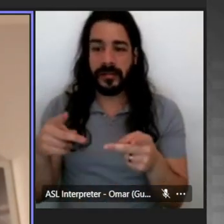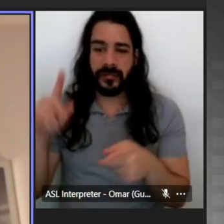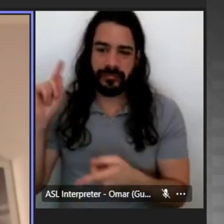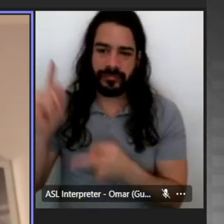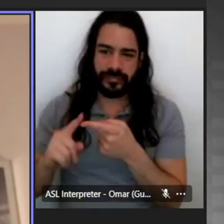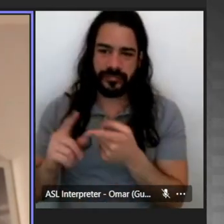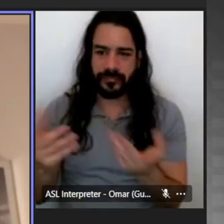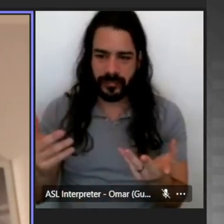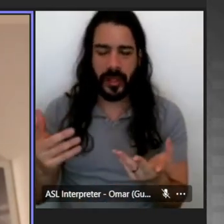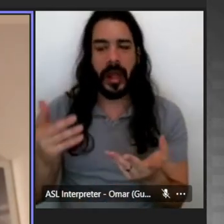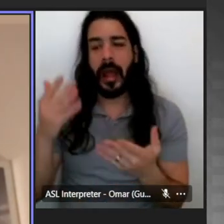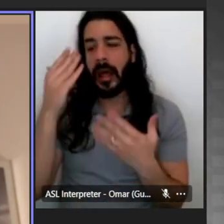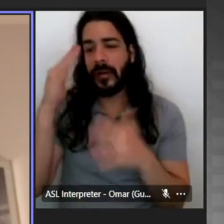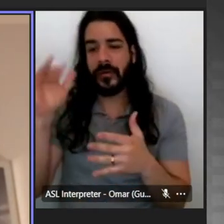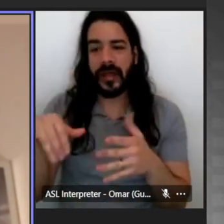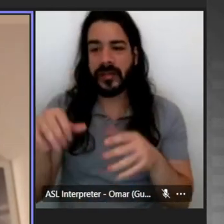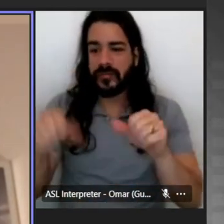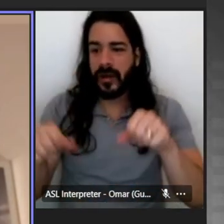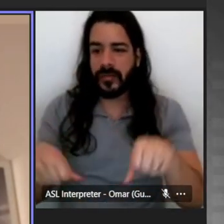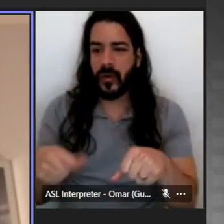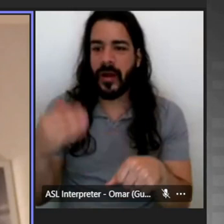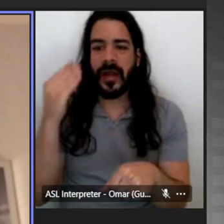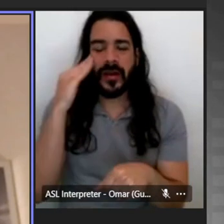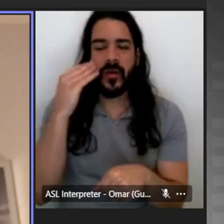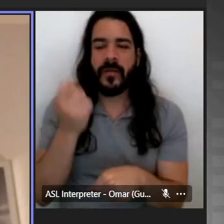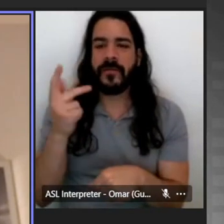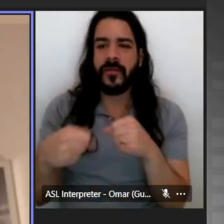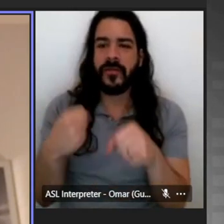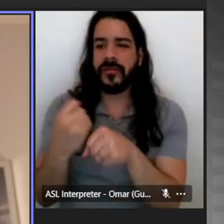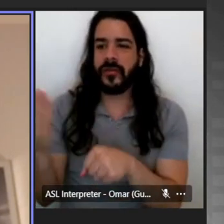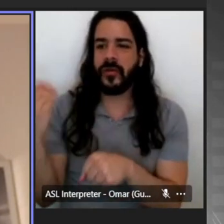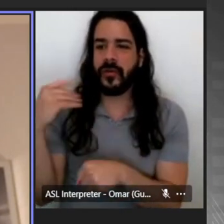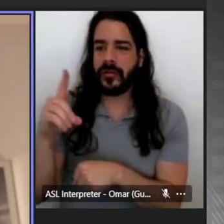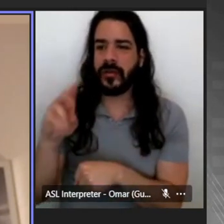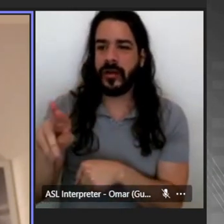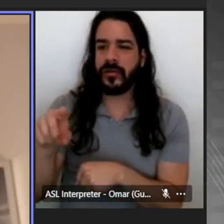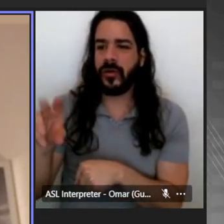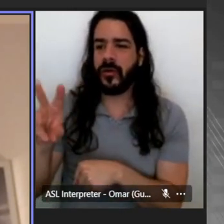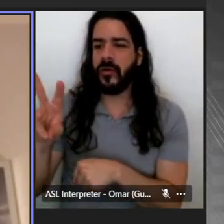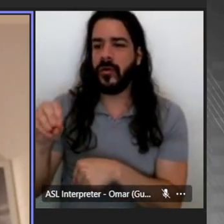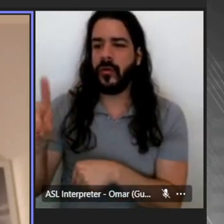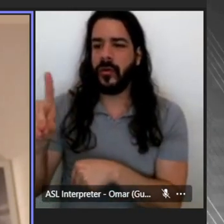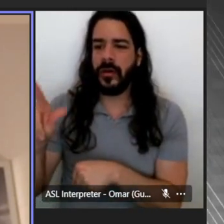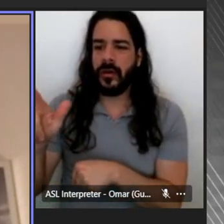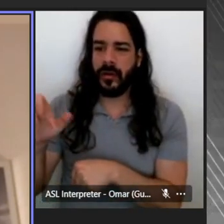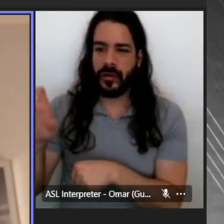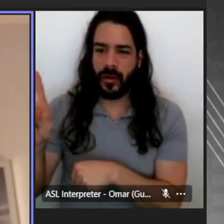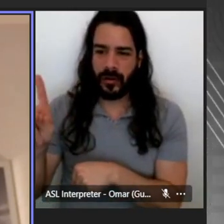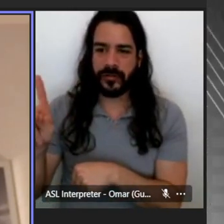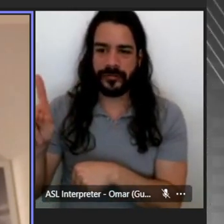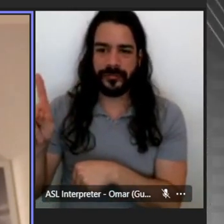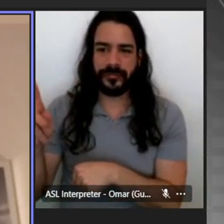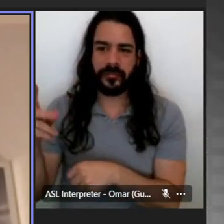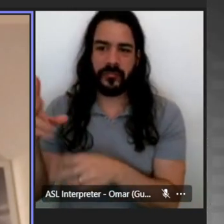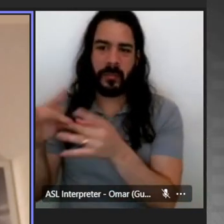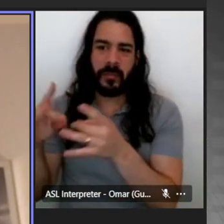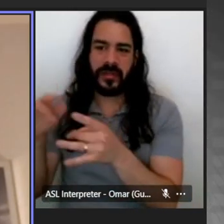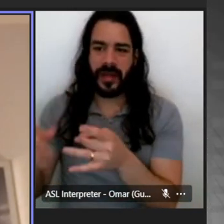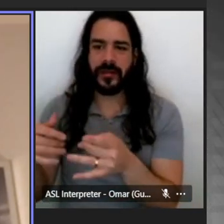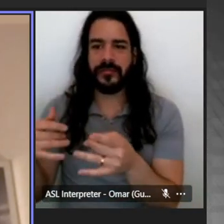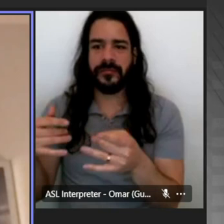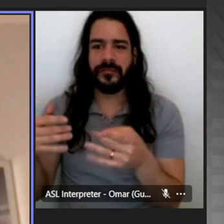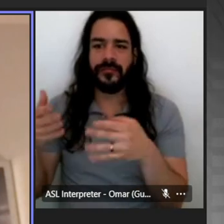Place. So I don't know if these are things that are possible to consider. I remember years ago, Dr. Gridlock in the Washington Post had mentioned it after I